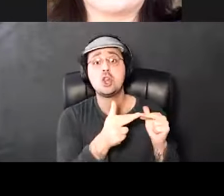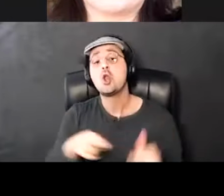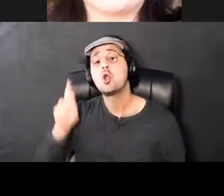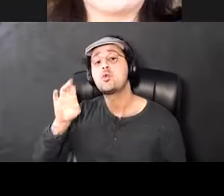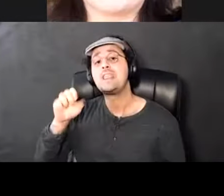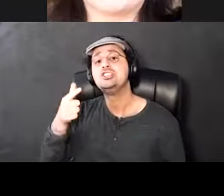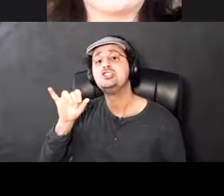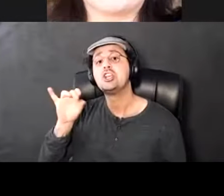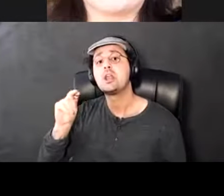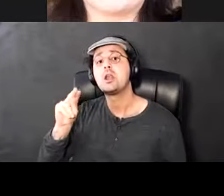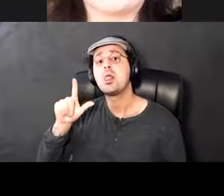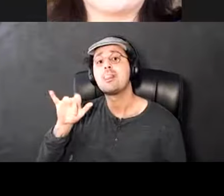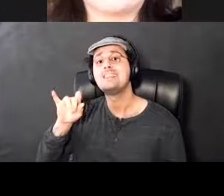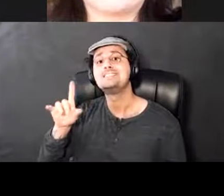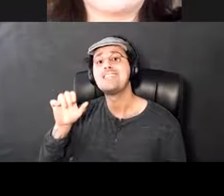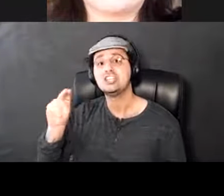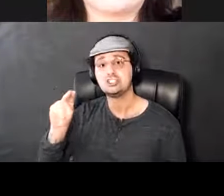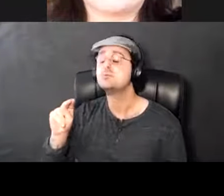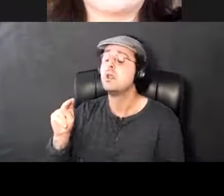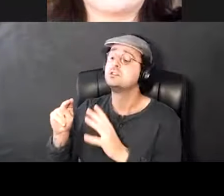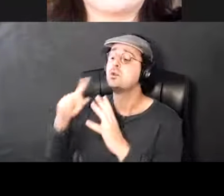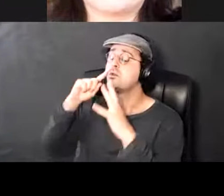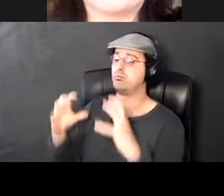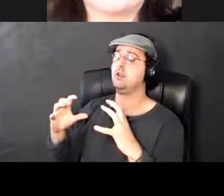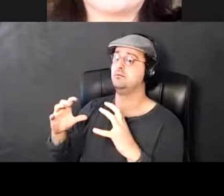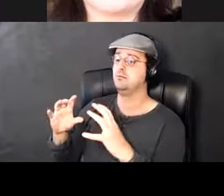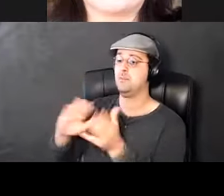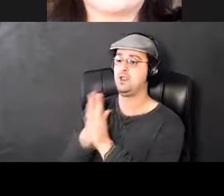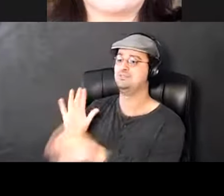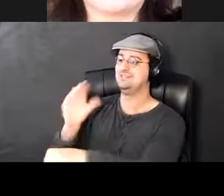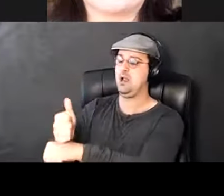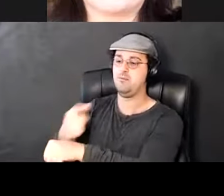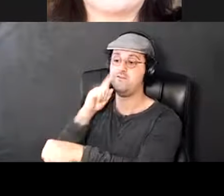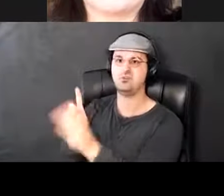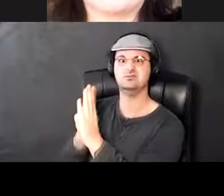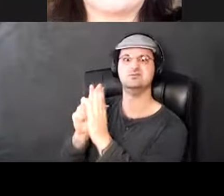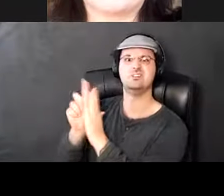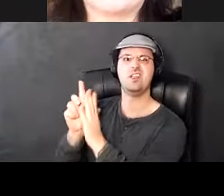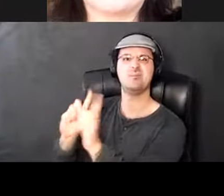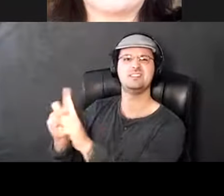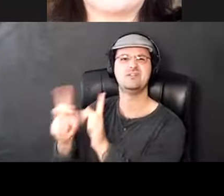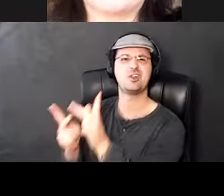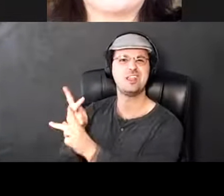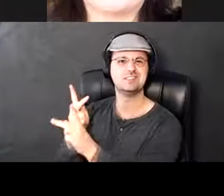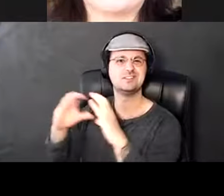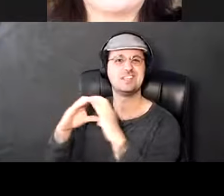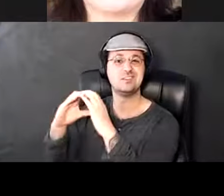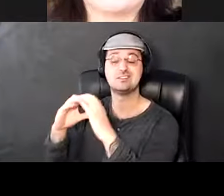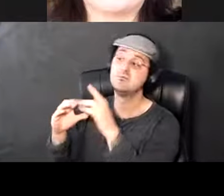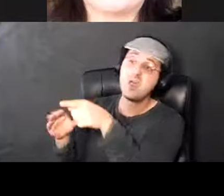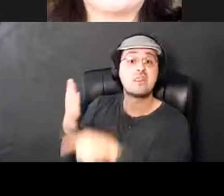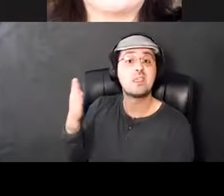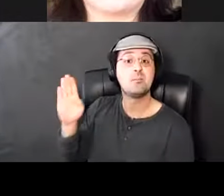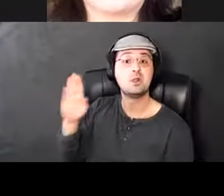of the forebrain get set up to make different kinds of cells. So for example, this blue part up here, the